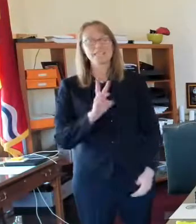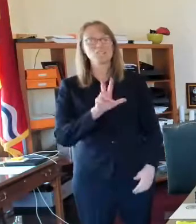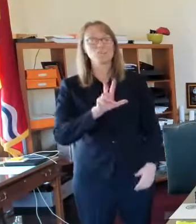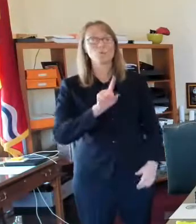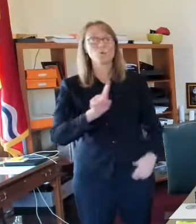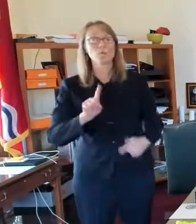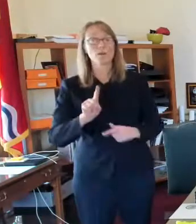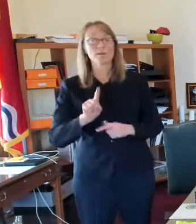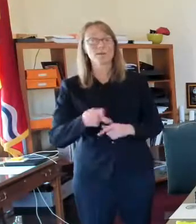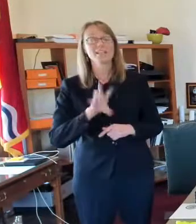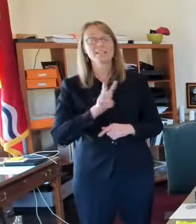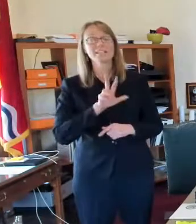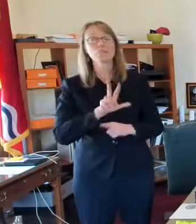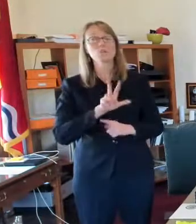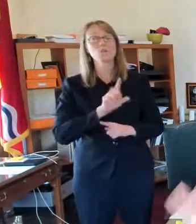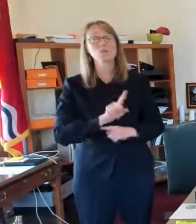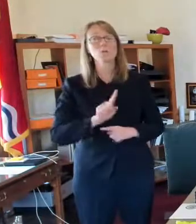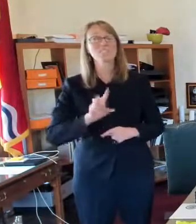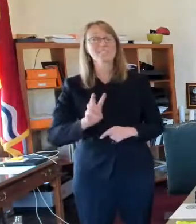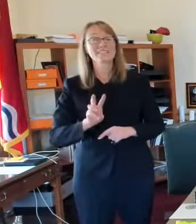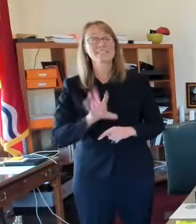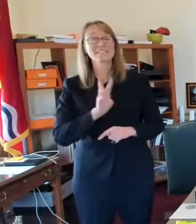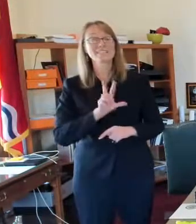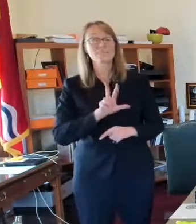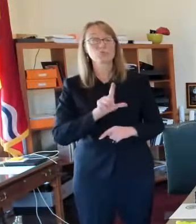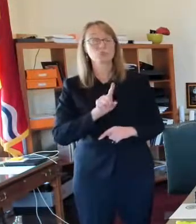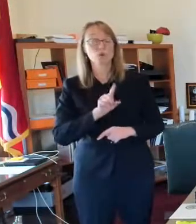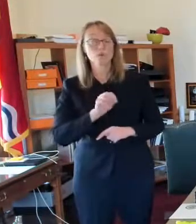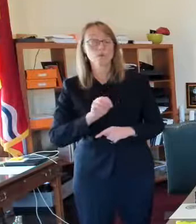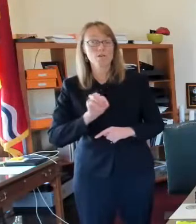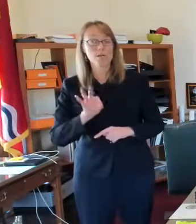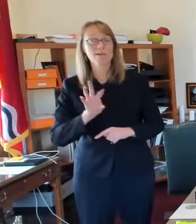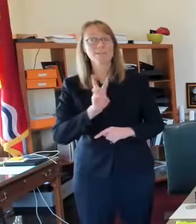63111, 63116, 63109,